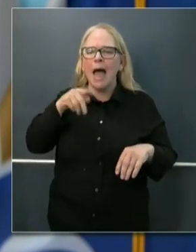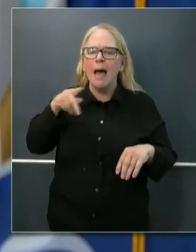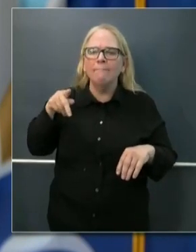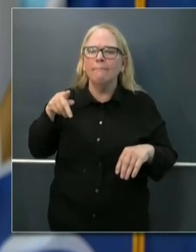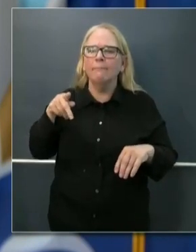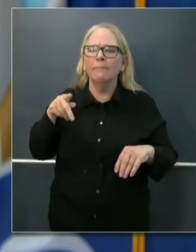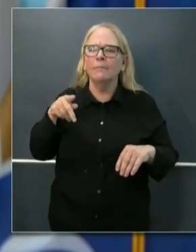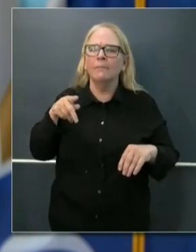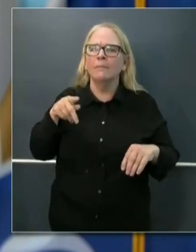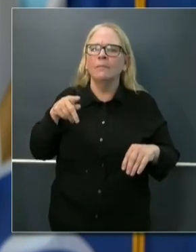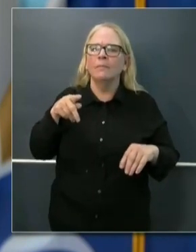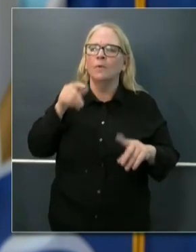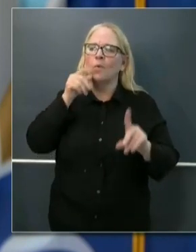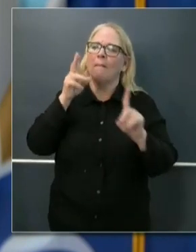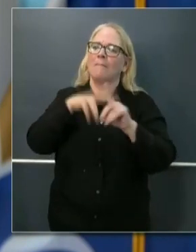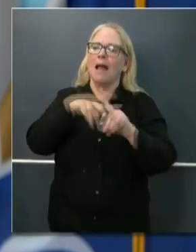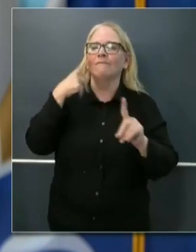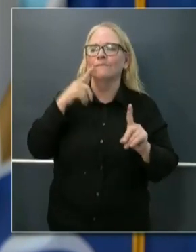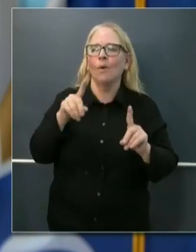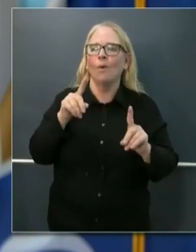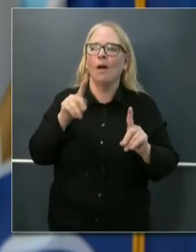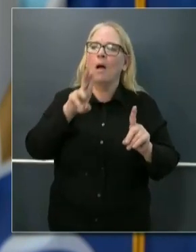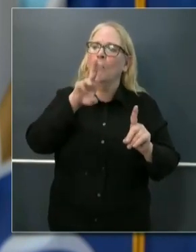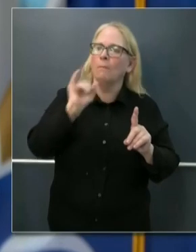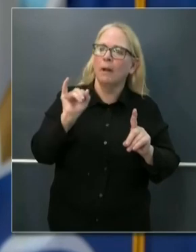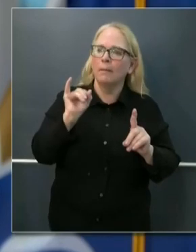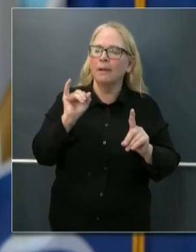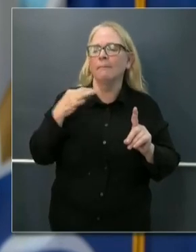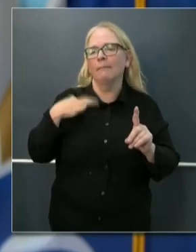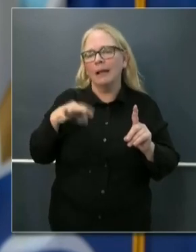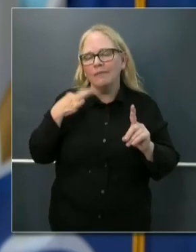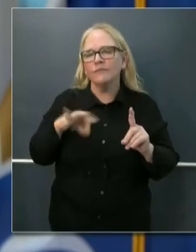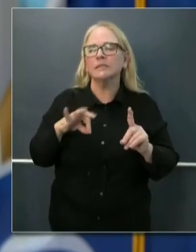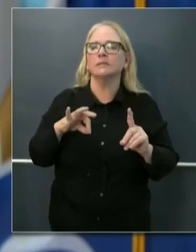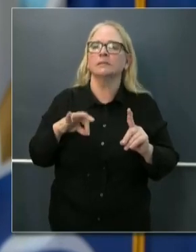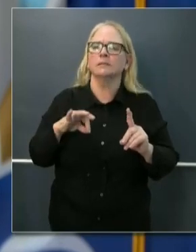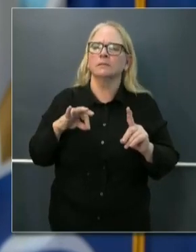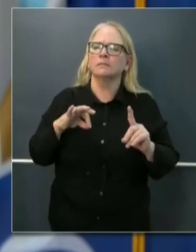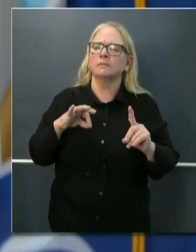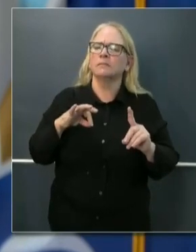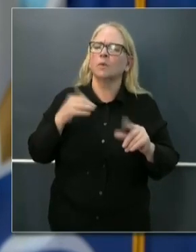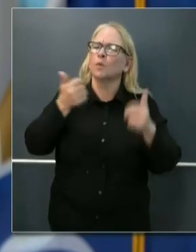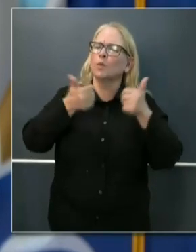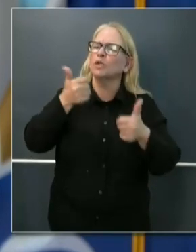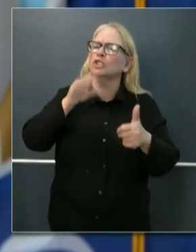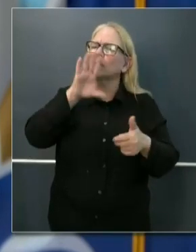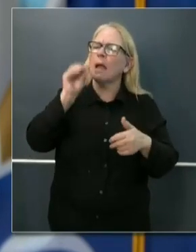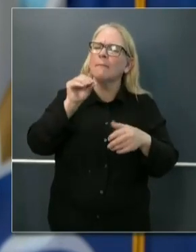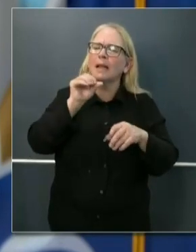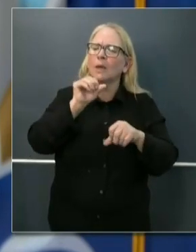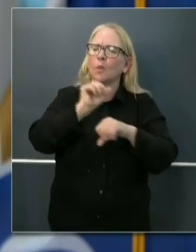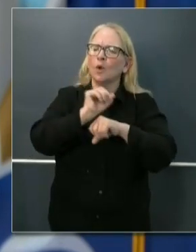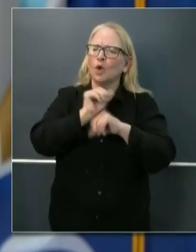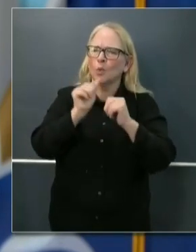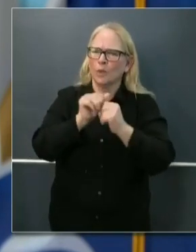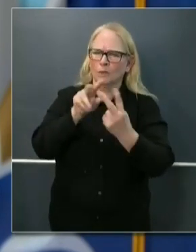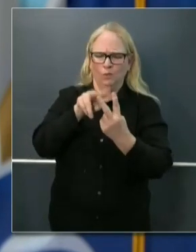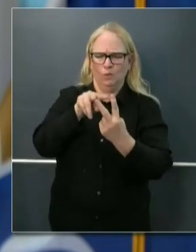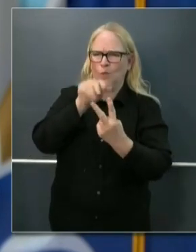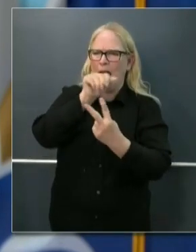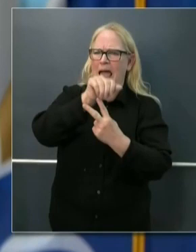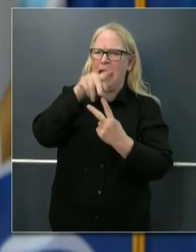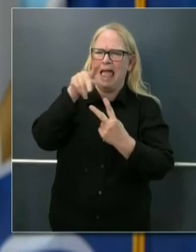pandemic unemployment assistance. Can you elaborate on those two initiatives or apps and what companies worked with the state to develop them, and let me know